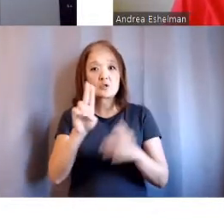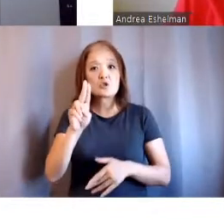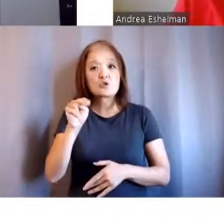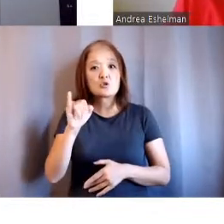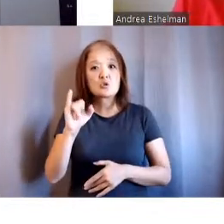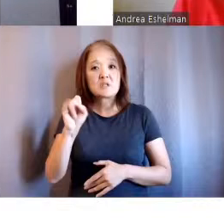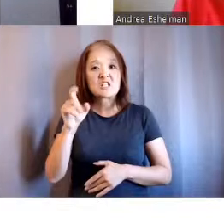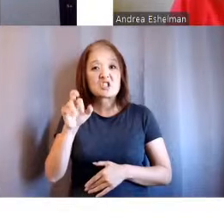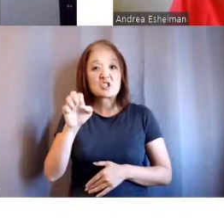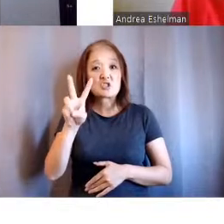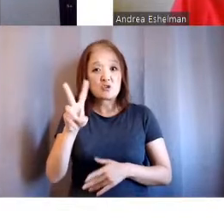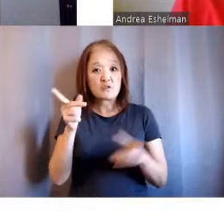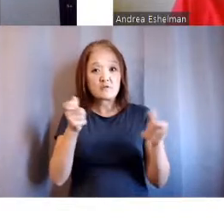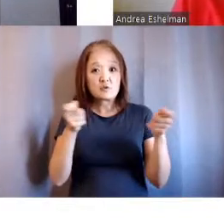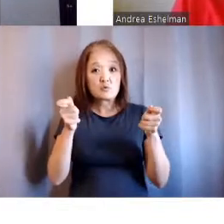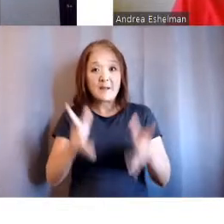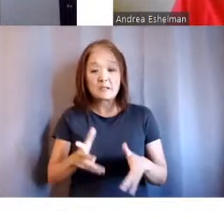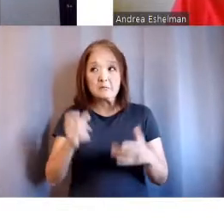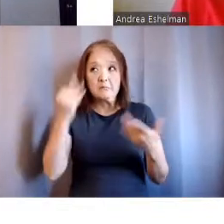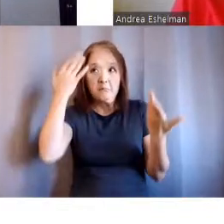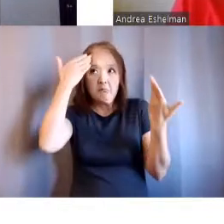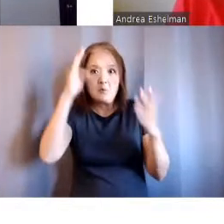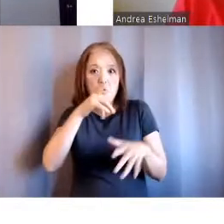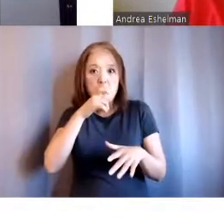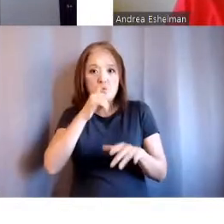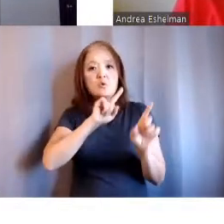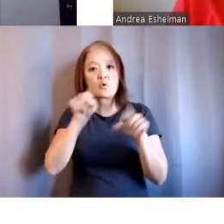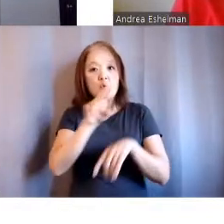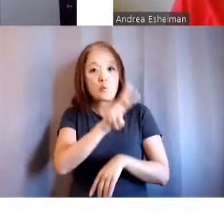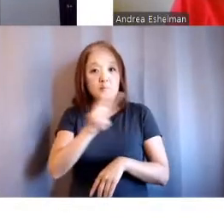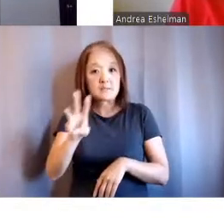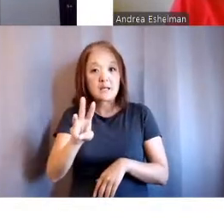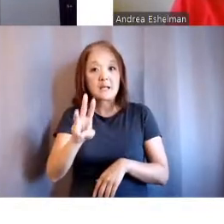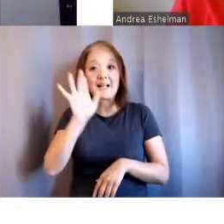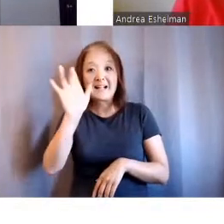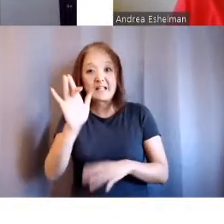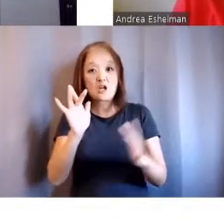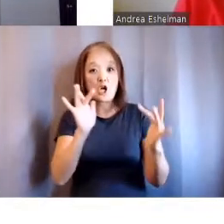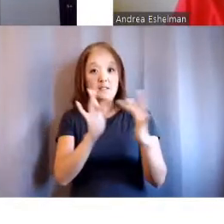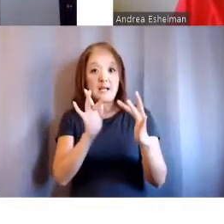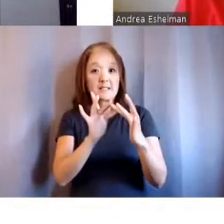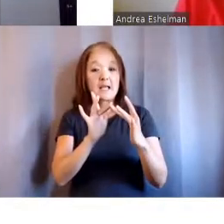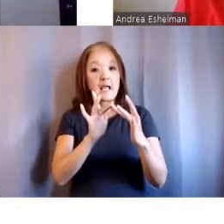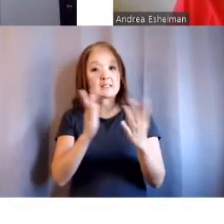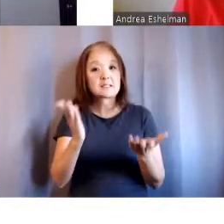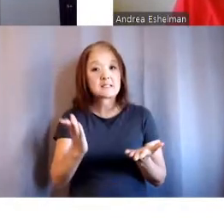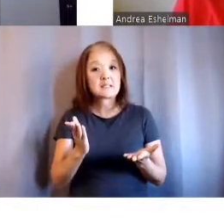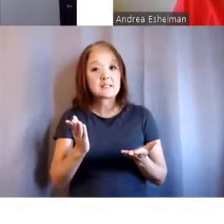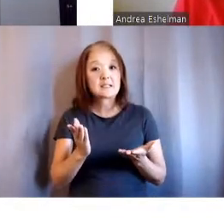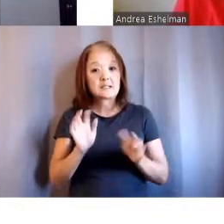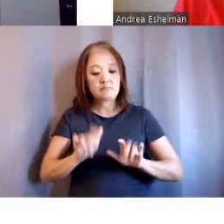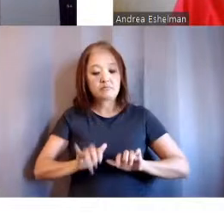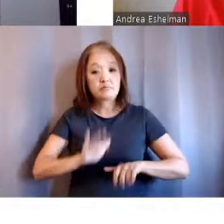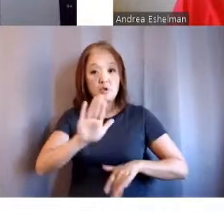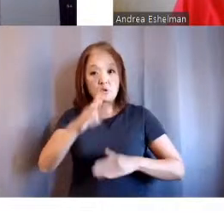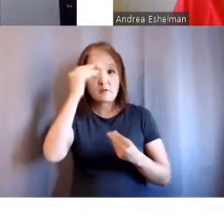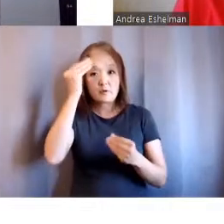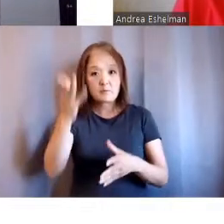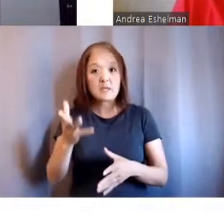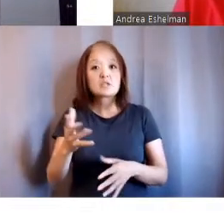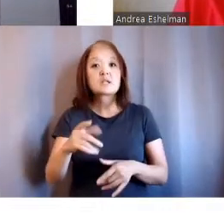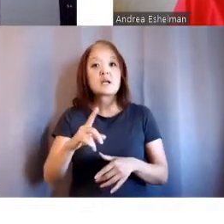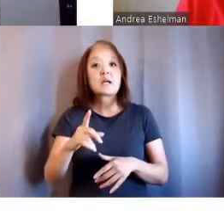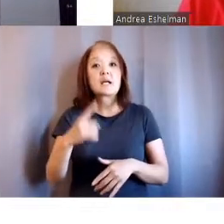or if you don't know who that is, you can go to our website and click contact and submit your information, and we will get someone to follow up with